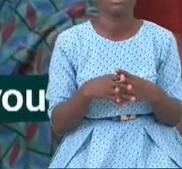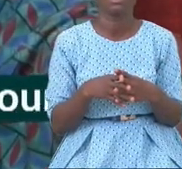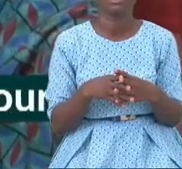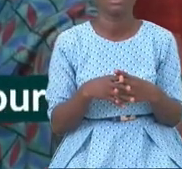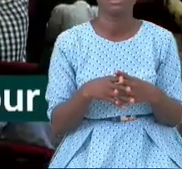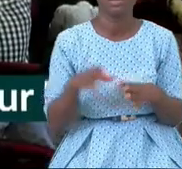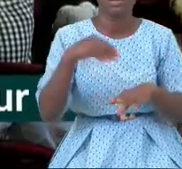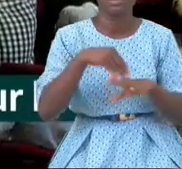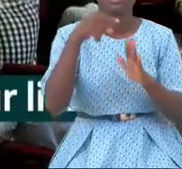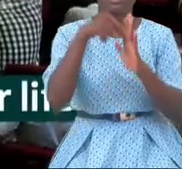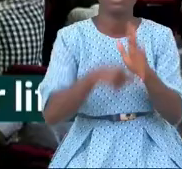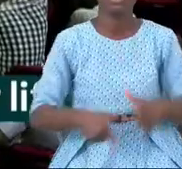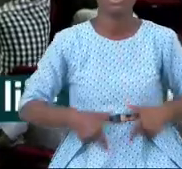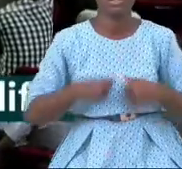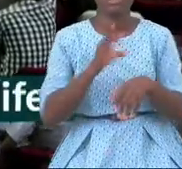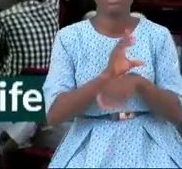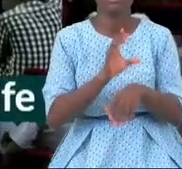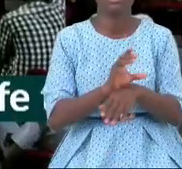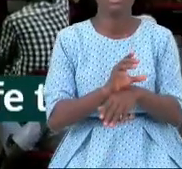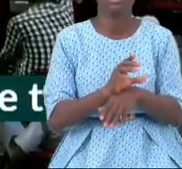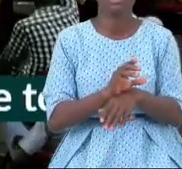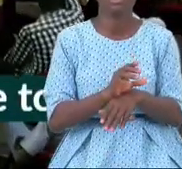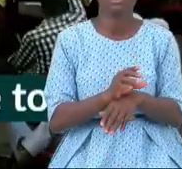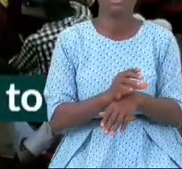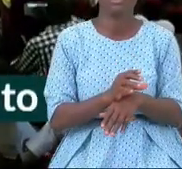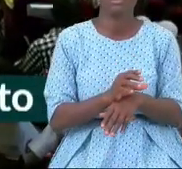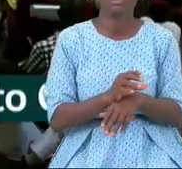3 p.m. is the time, please.